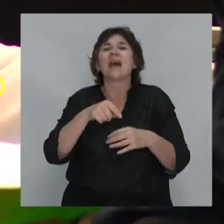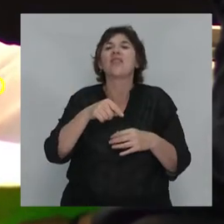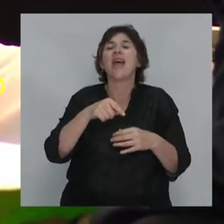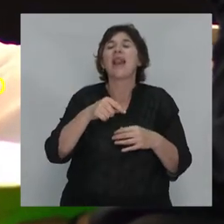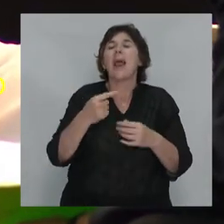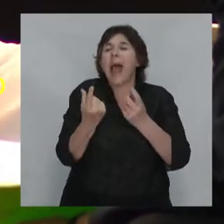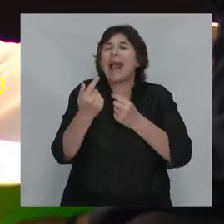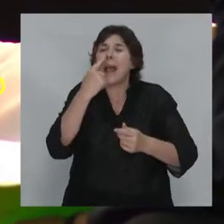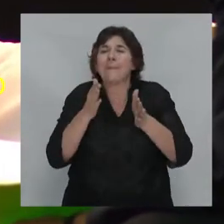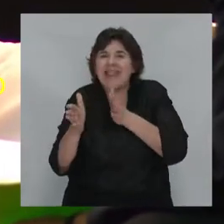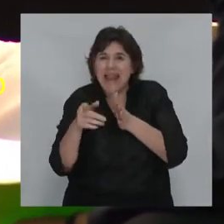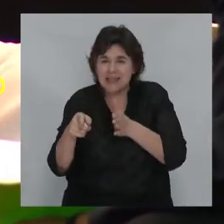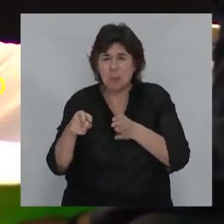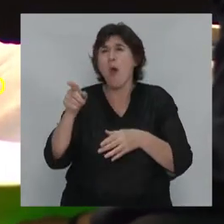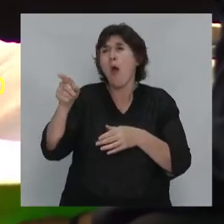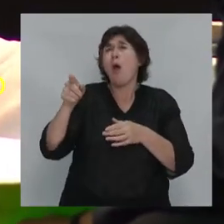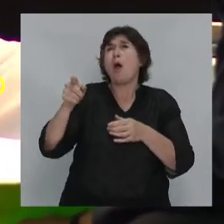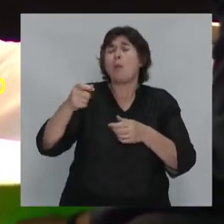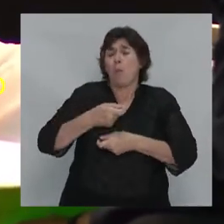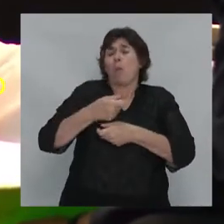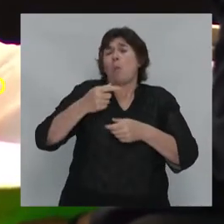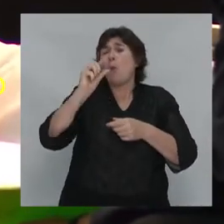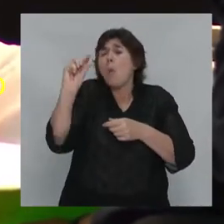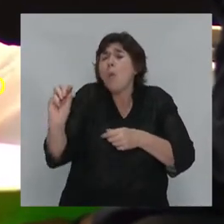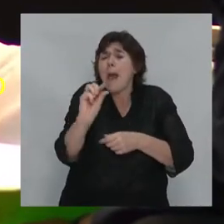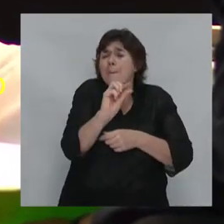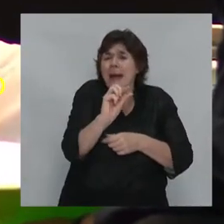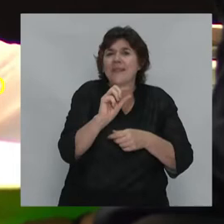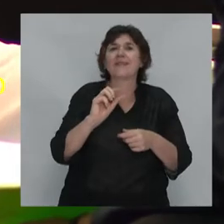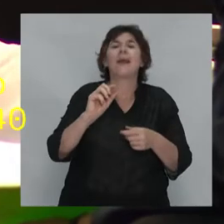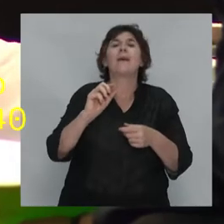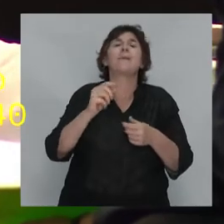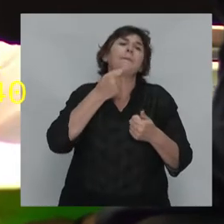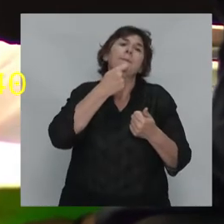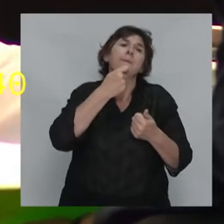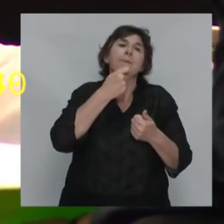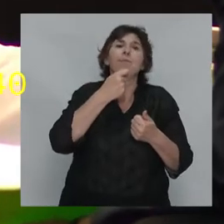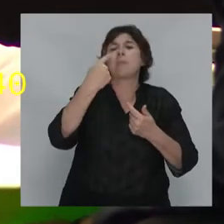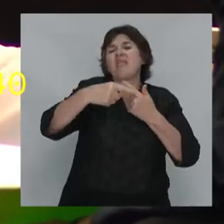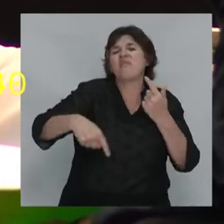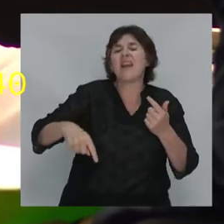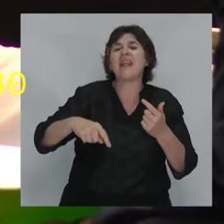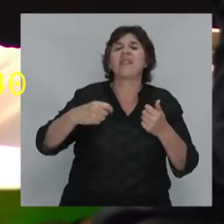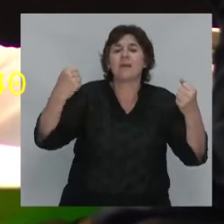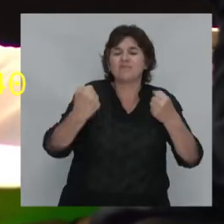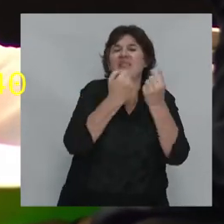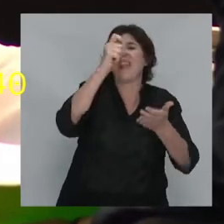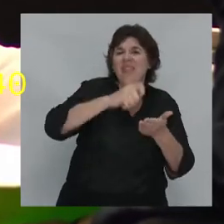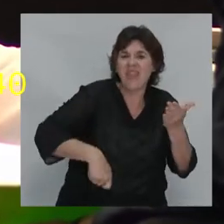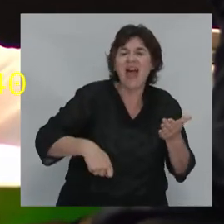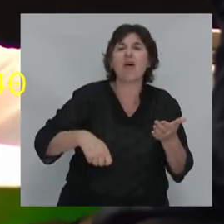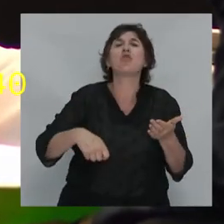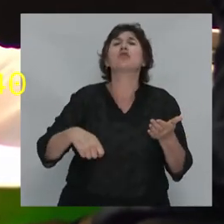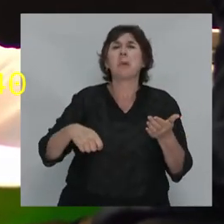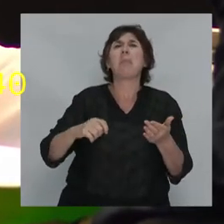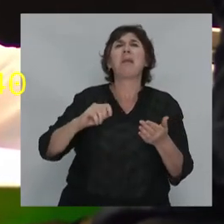They take a piece here, this shred there, a quote there, politics there. Nobody cares about the economic analysis that he